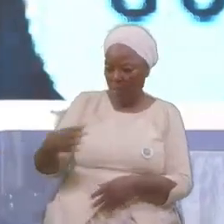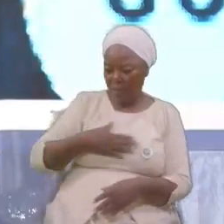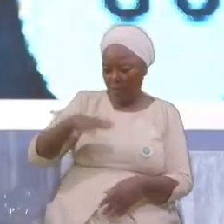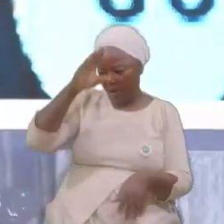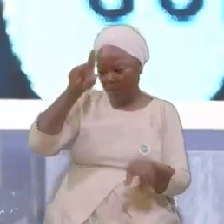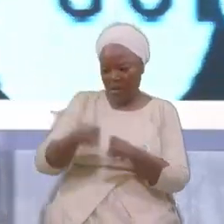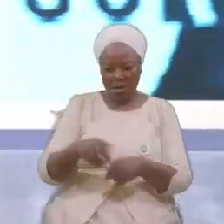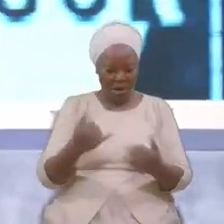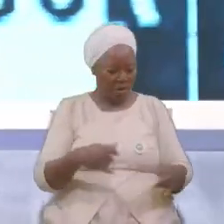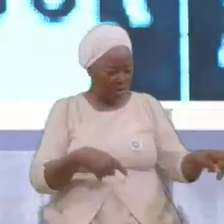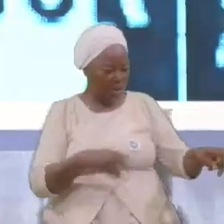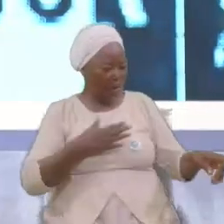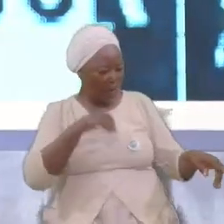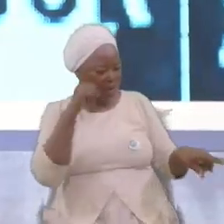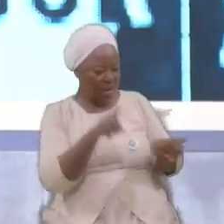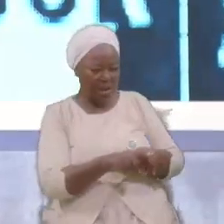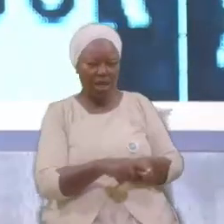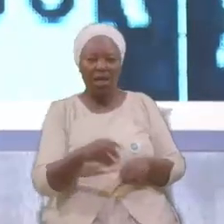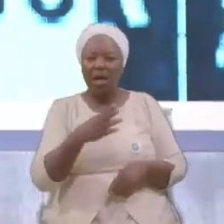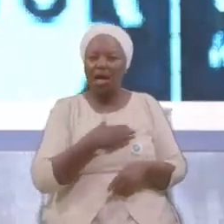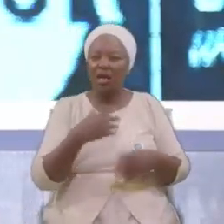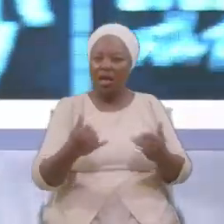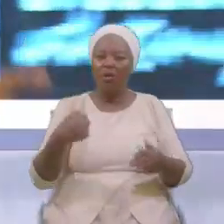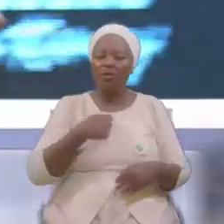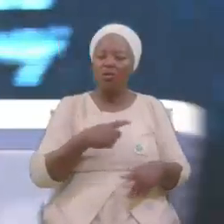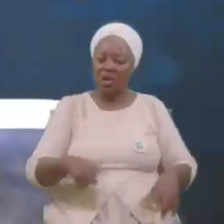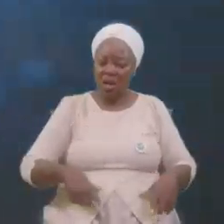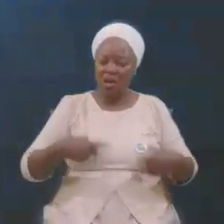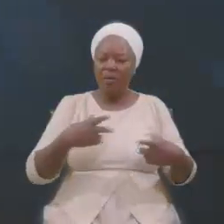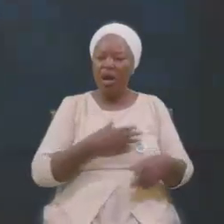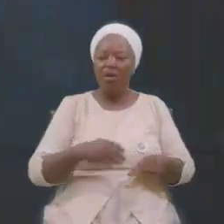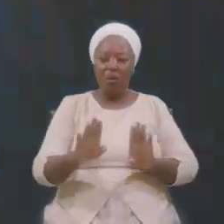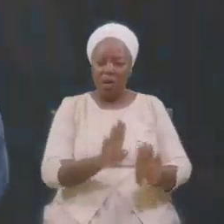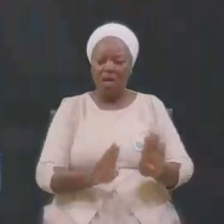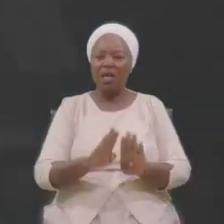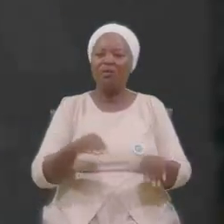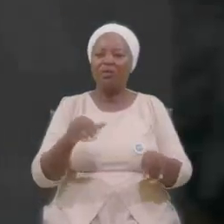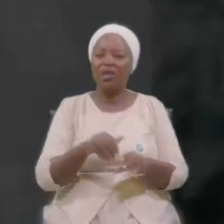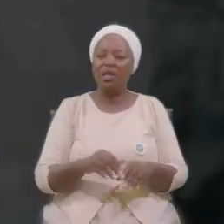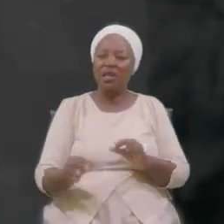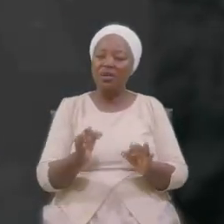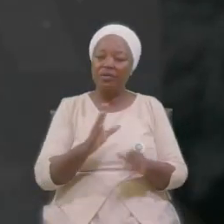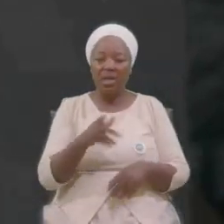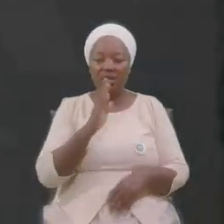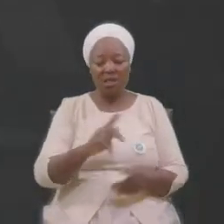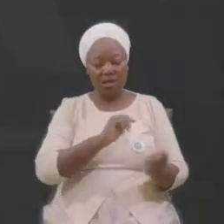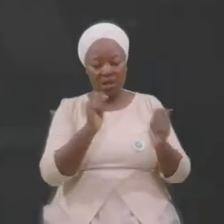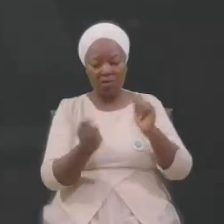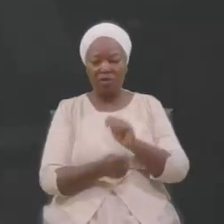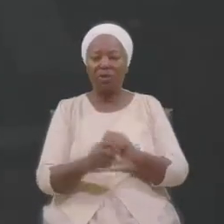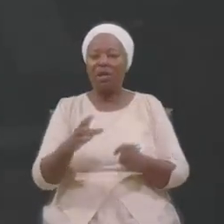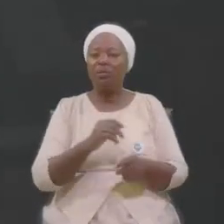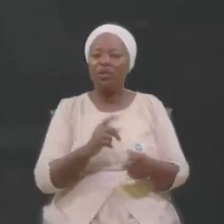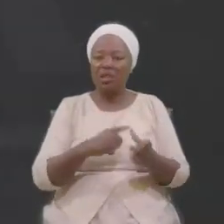she's my sister, and we live and we behave. If there is transformation, things